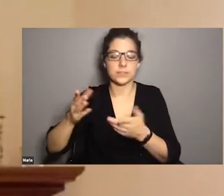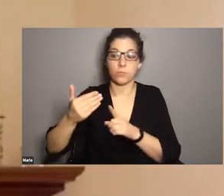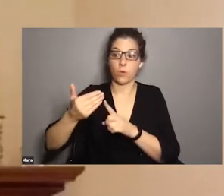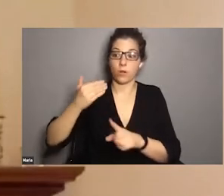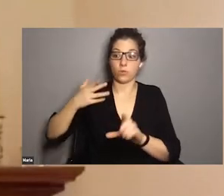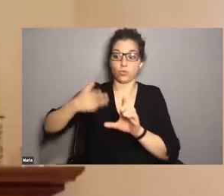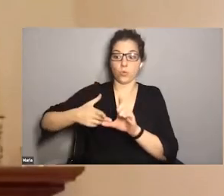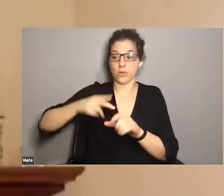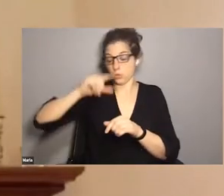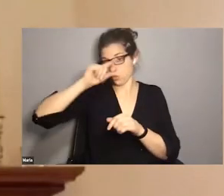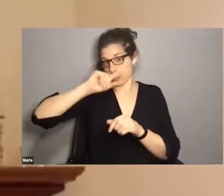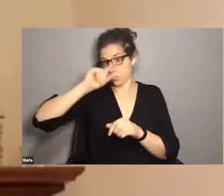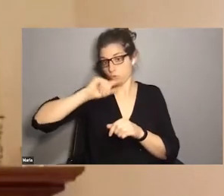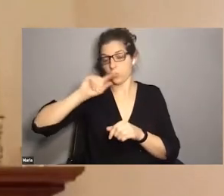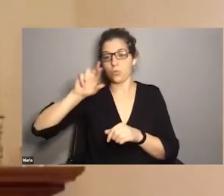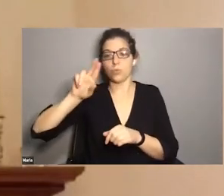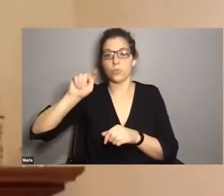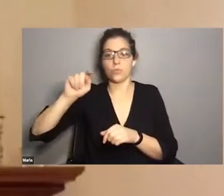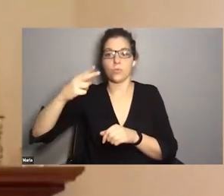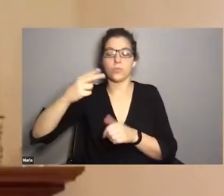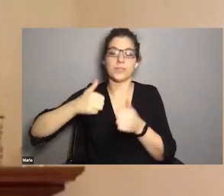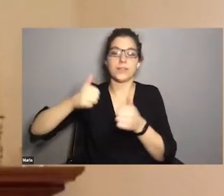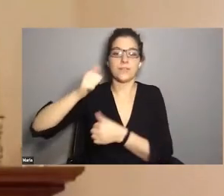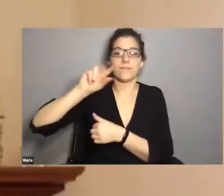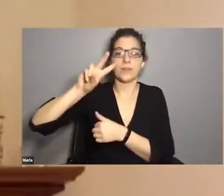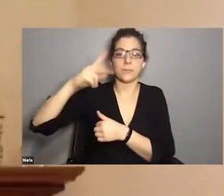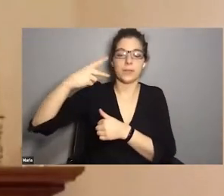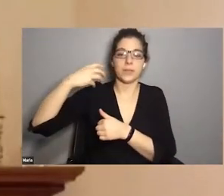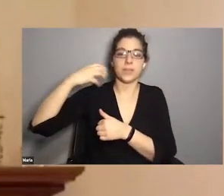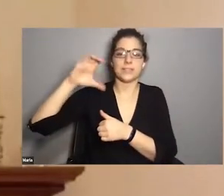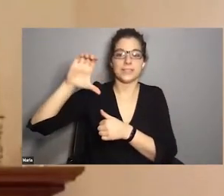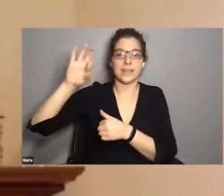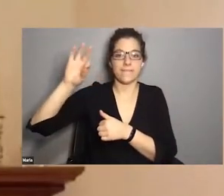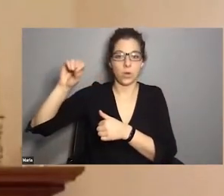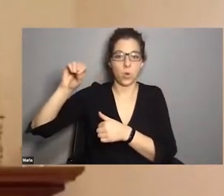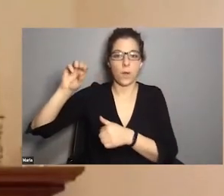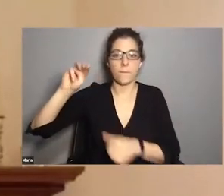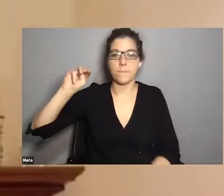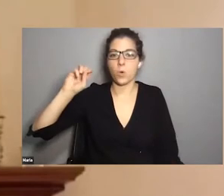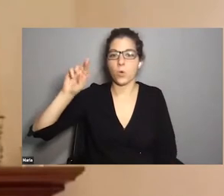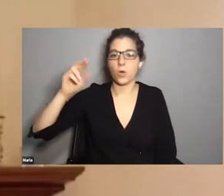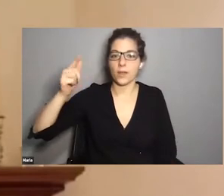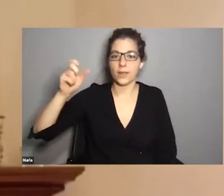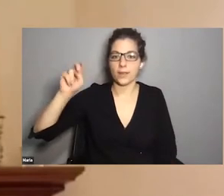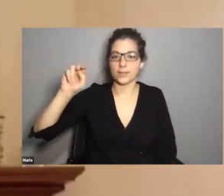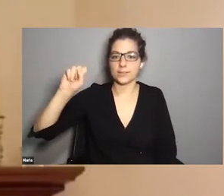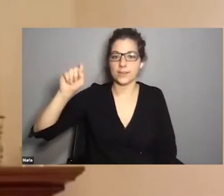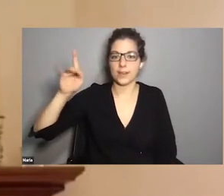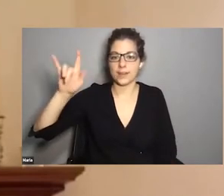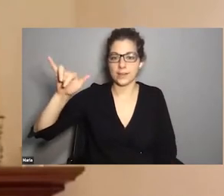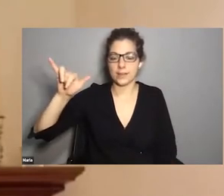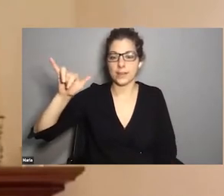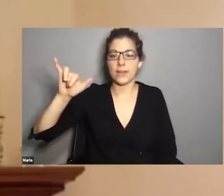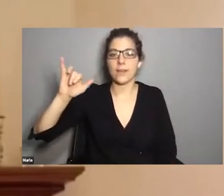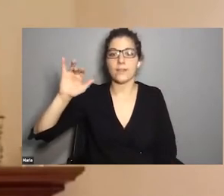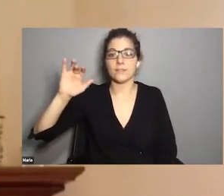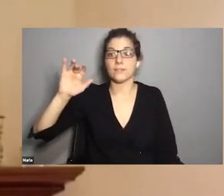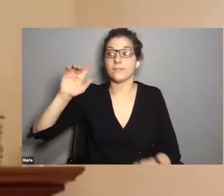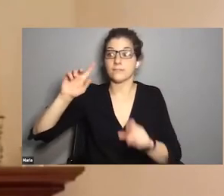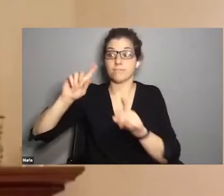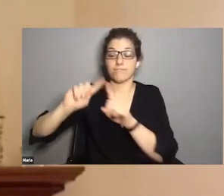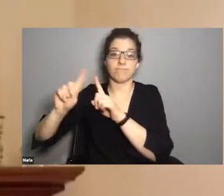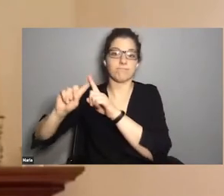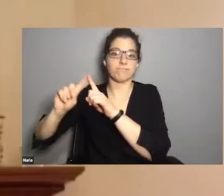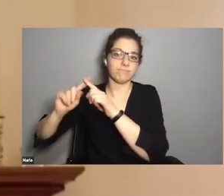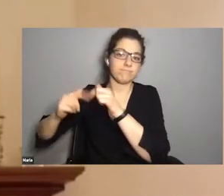joining Google, Ruth was Executive Vice President and Chief Financial Officer at Morgan Stanley, and actually held various, very senior